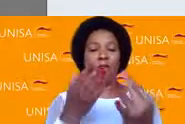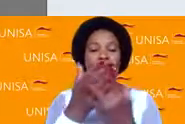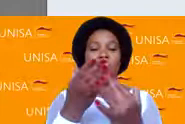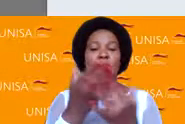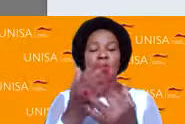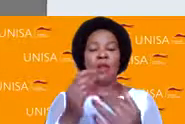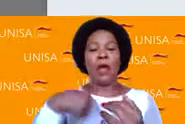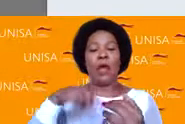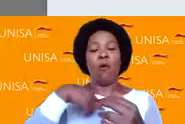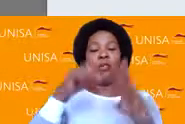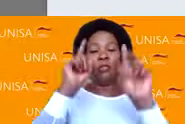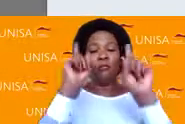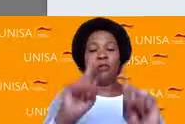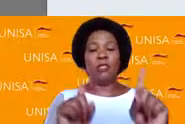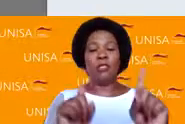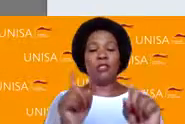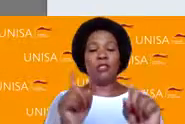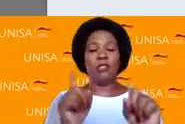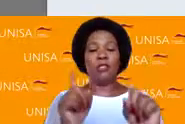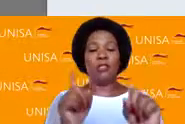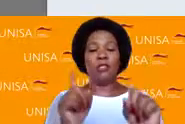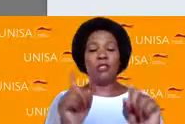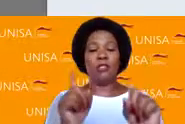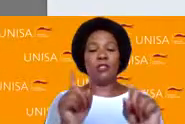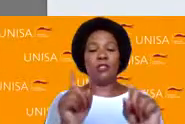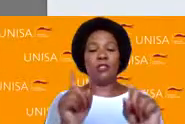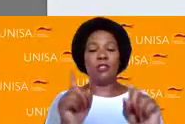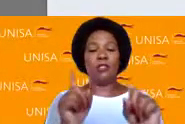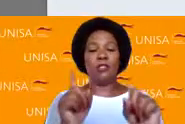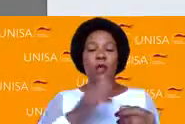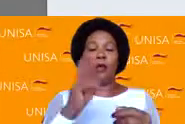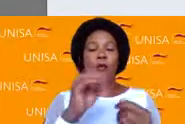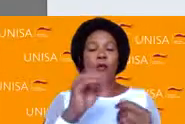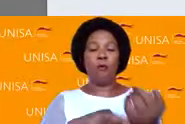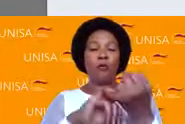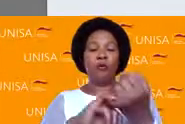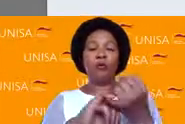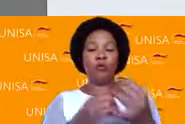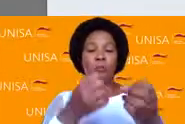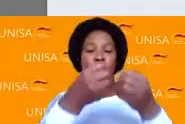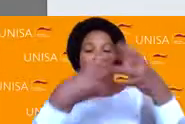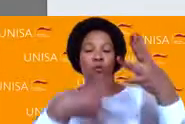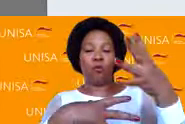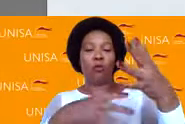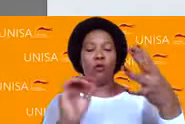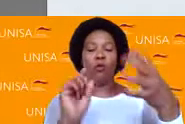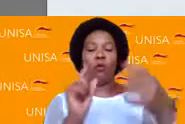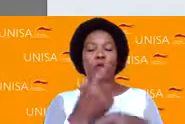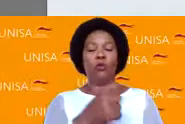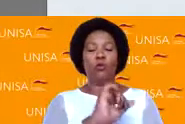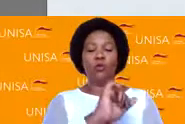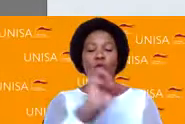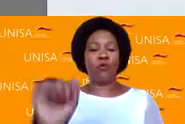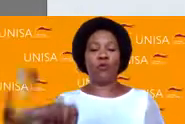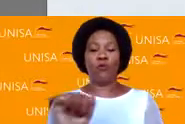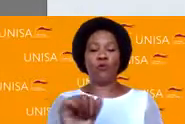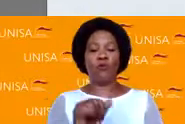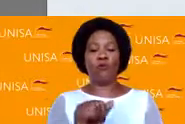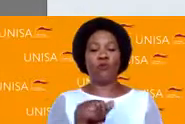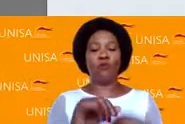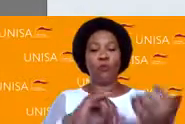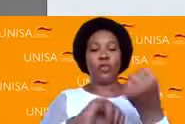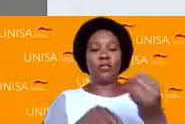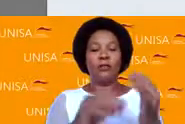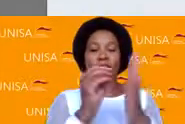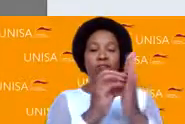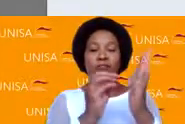enrolled for. So as I mentioned, you can click on myModules. It will list all the modules that you're listed for, and you can